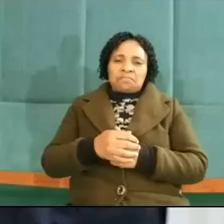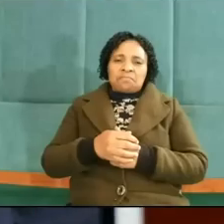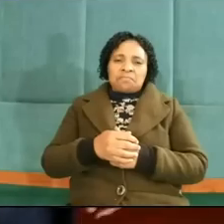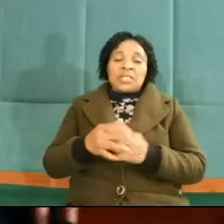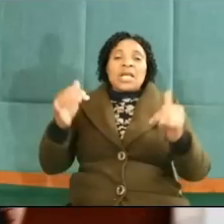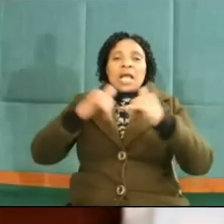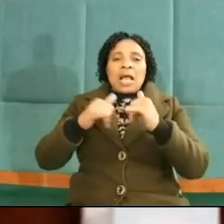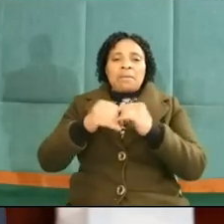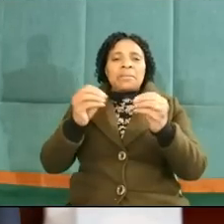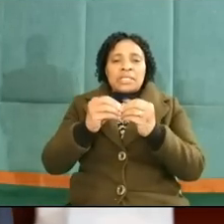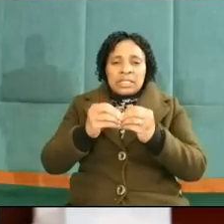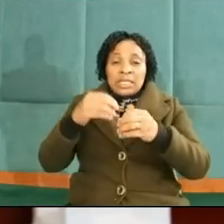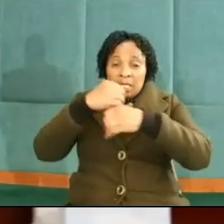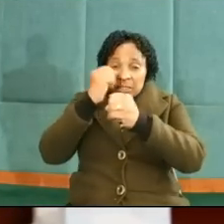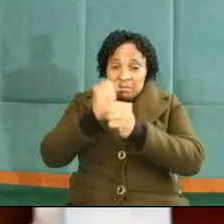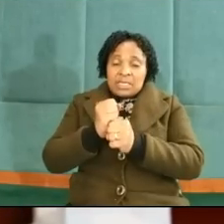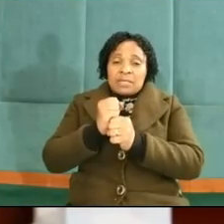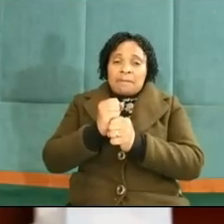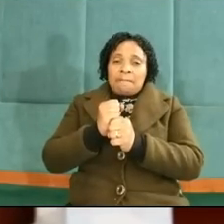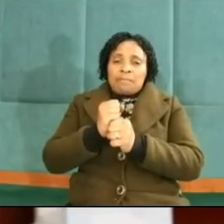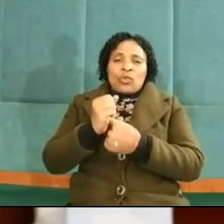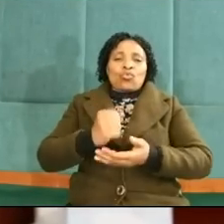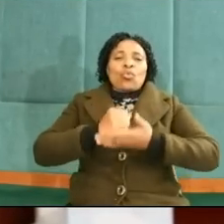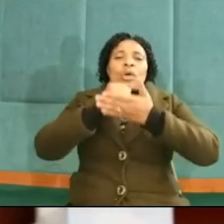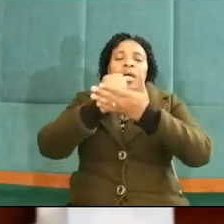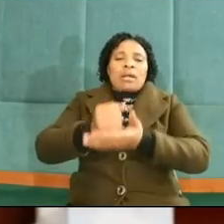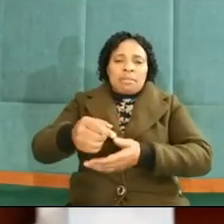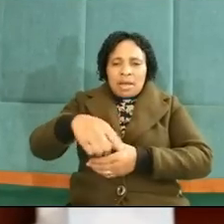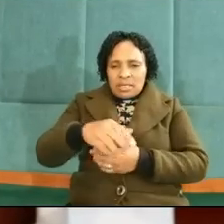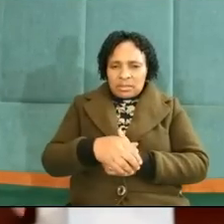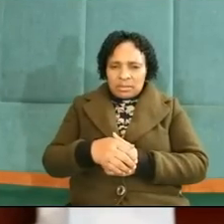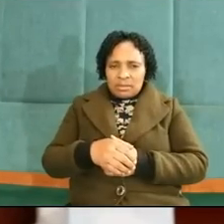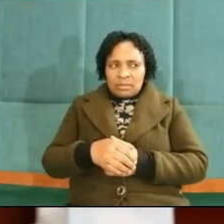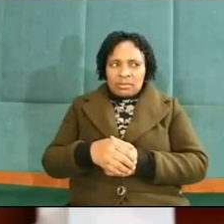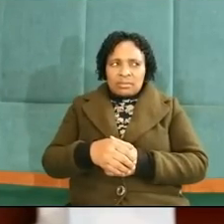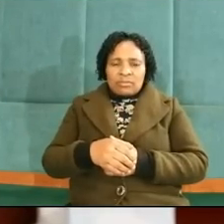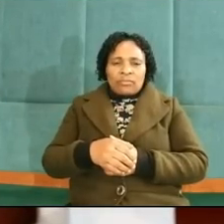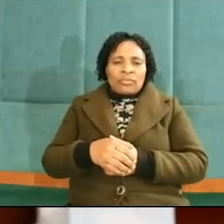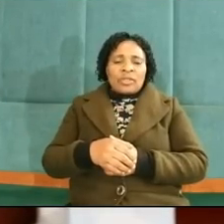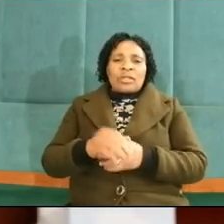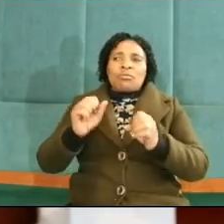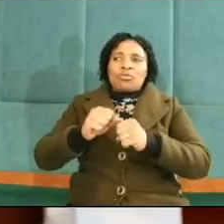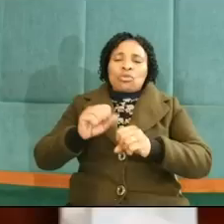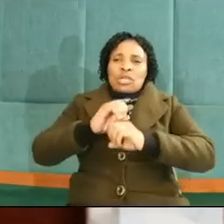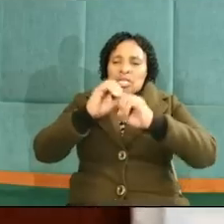Camp meeting is designed to help us. So I've cleared this